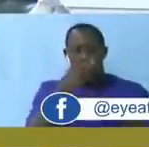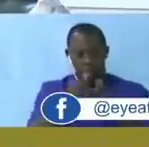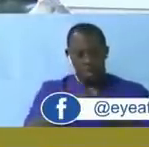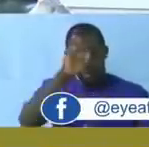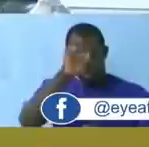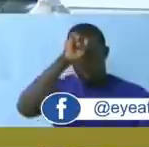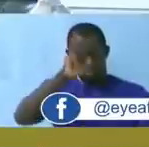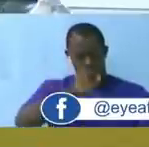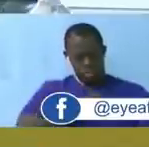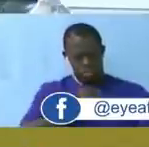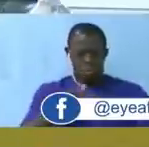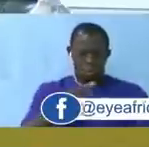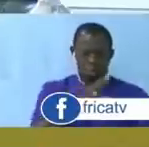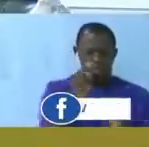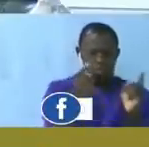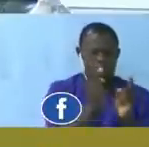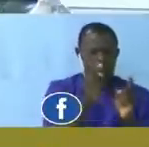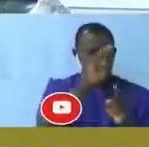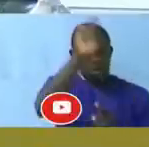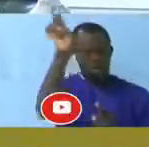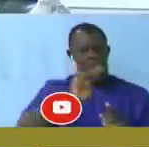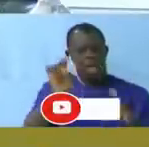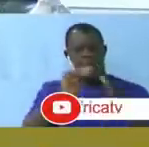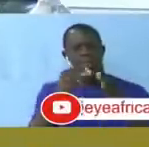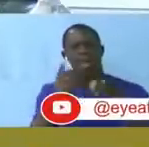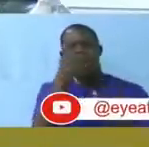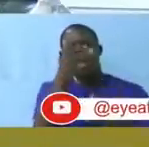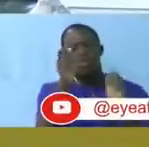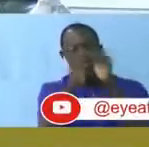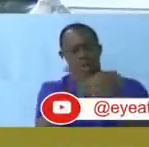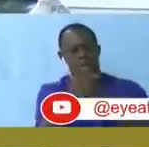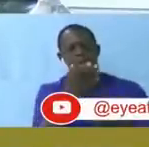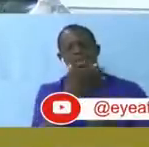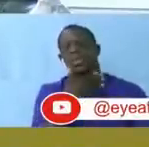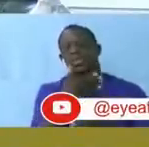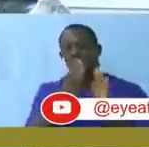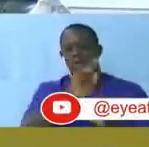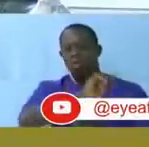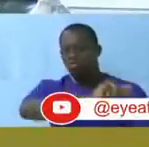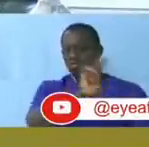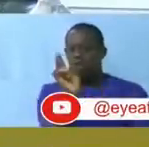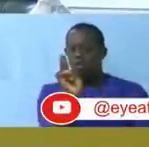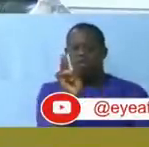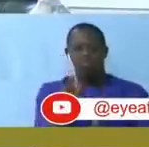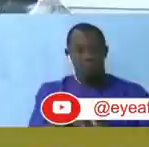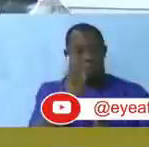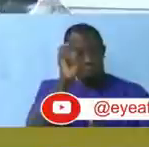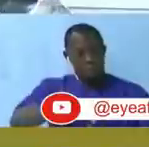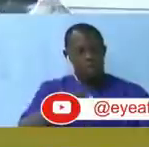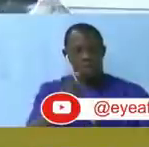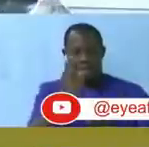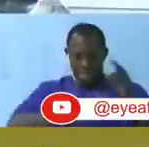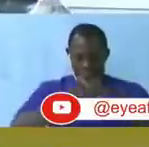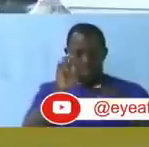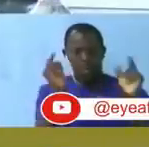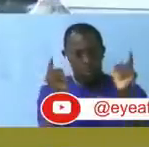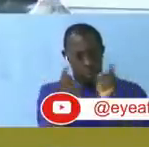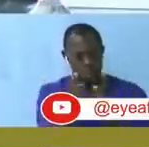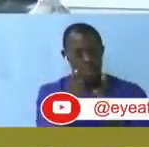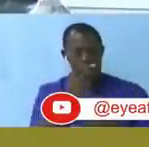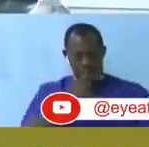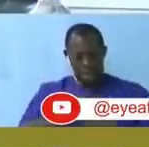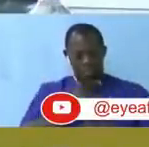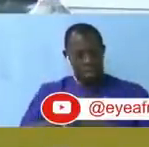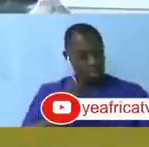wouldn't just walk into the National Assembly and get them changed. So it is meant for provisions such as these, so